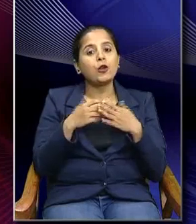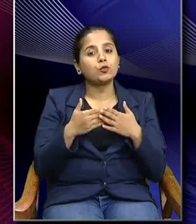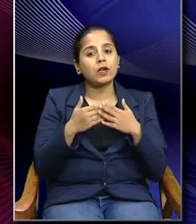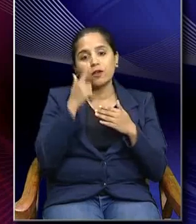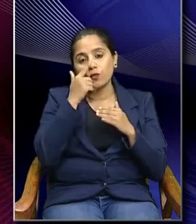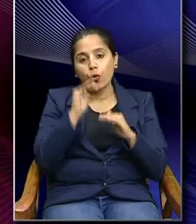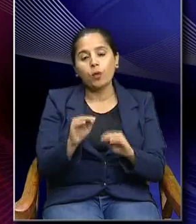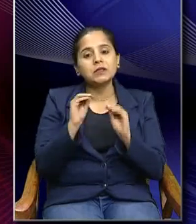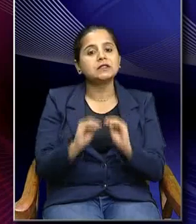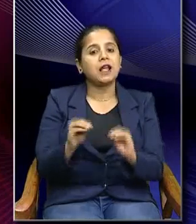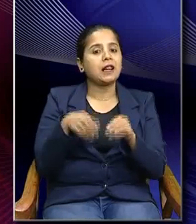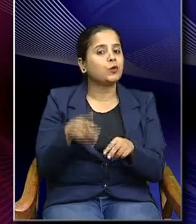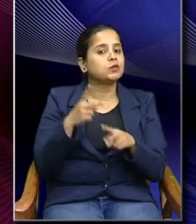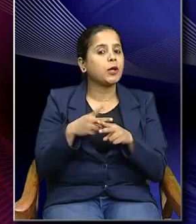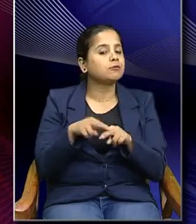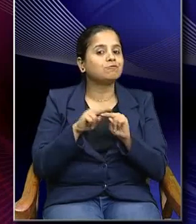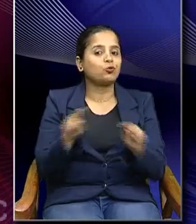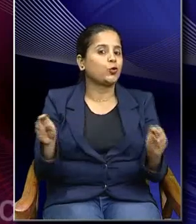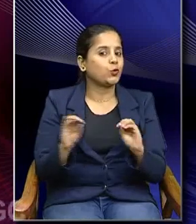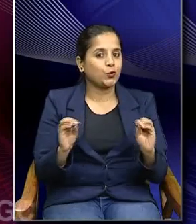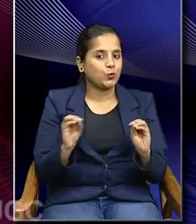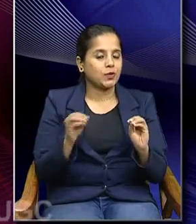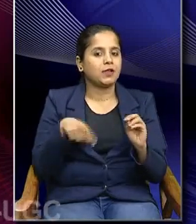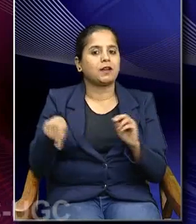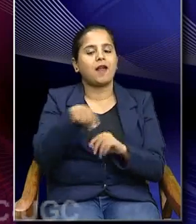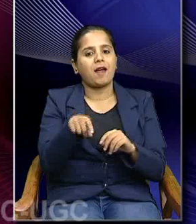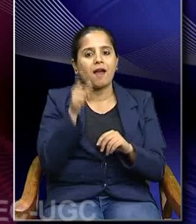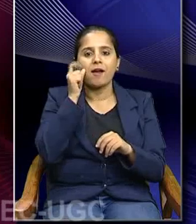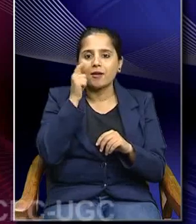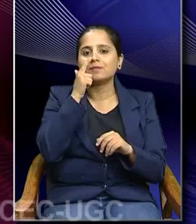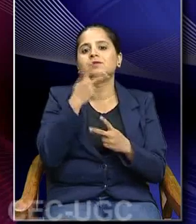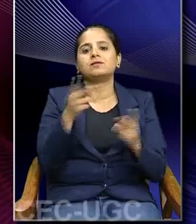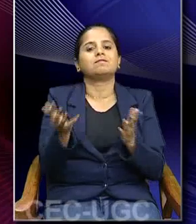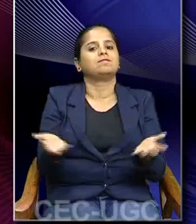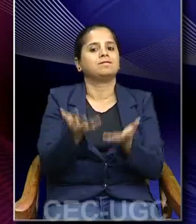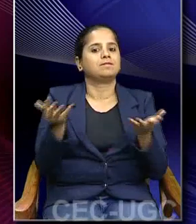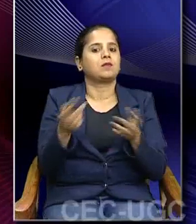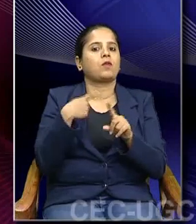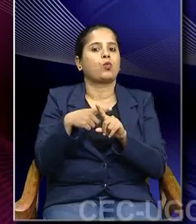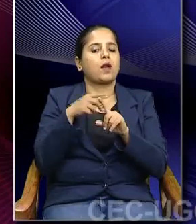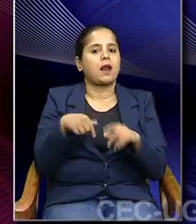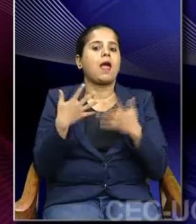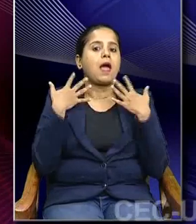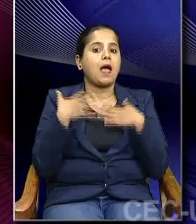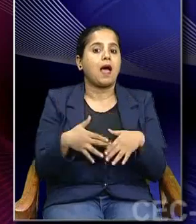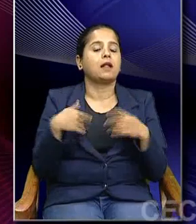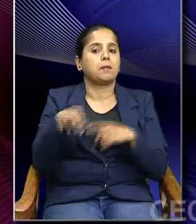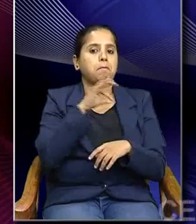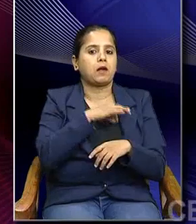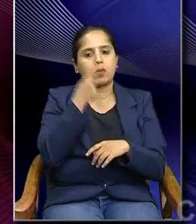a girl child. So, these are kind of gender welfare from the family planning. Health benefits to the